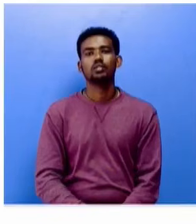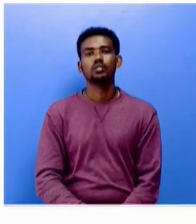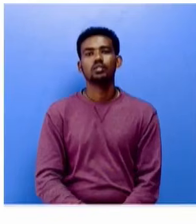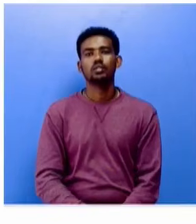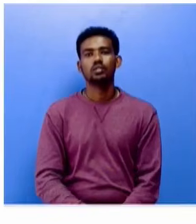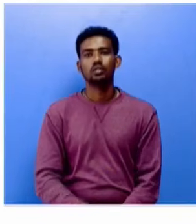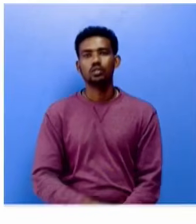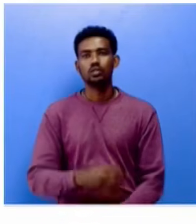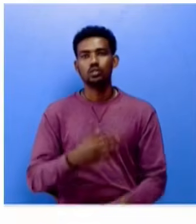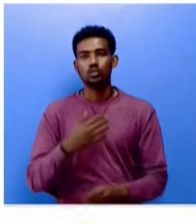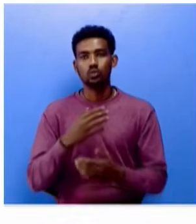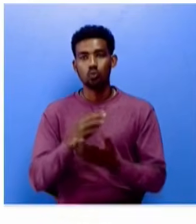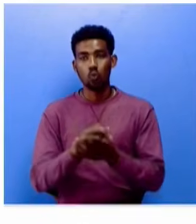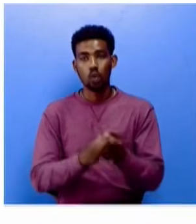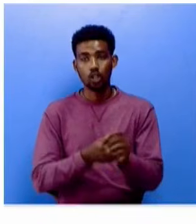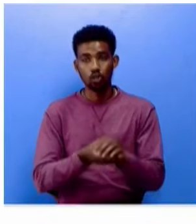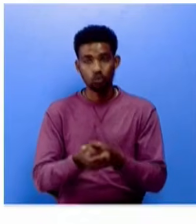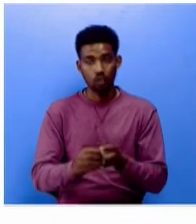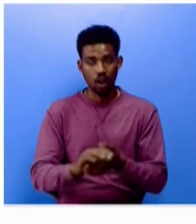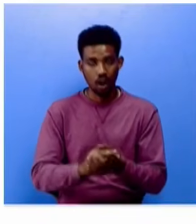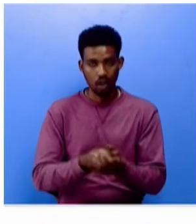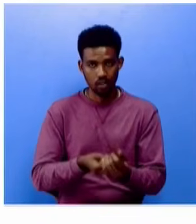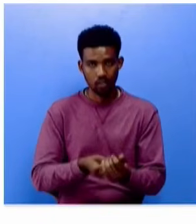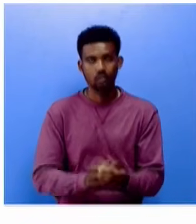better wash your hand